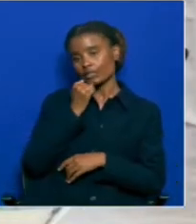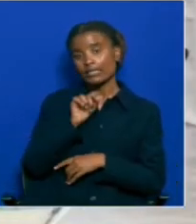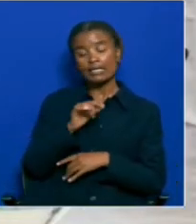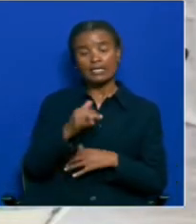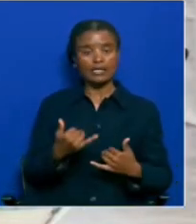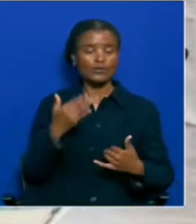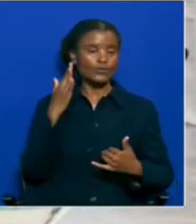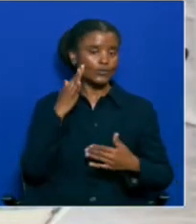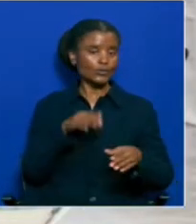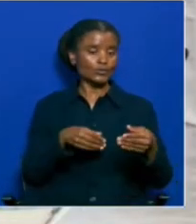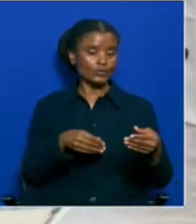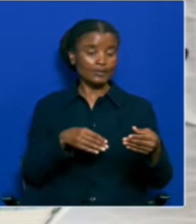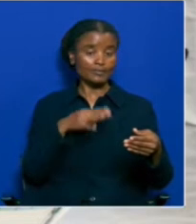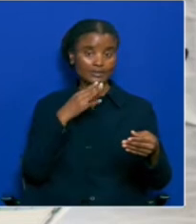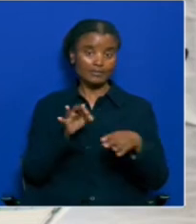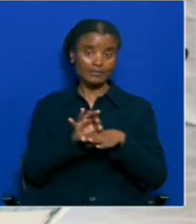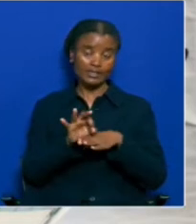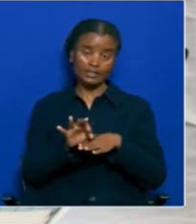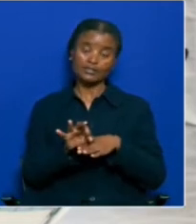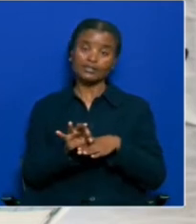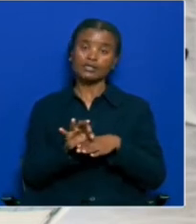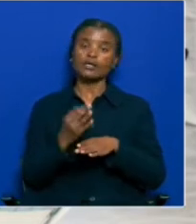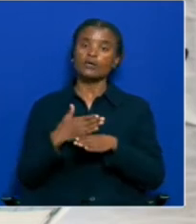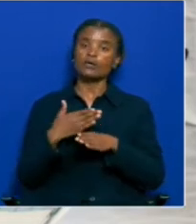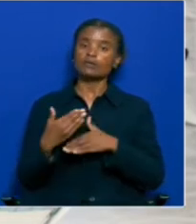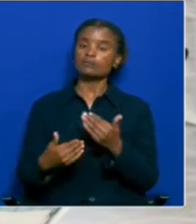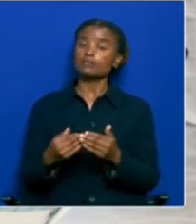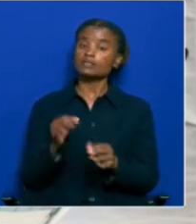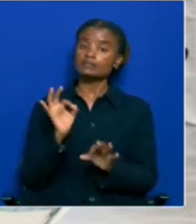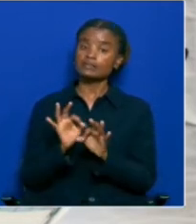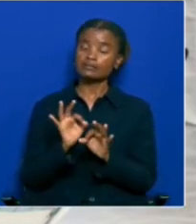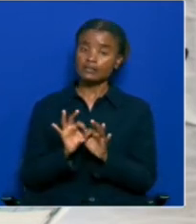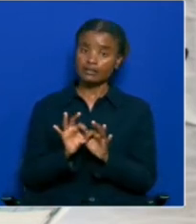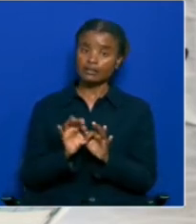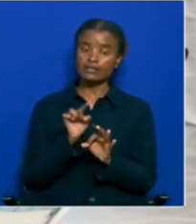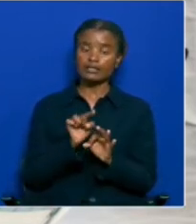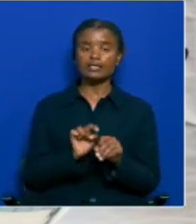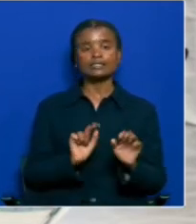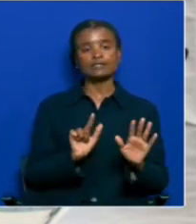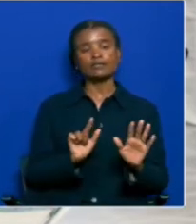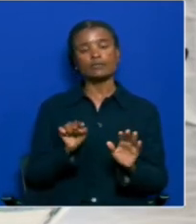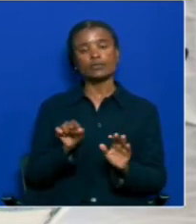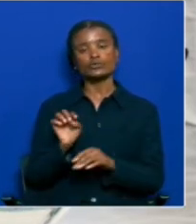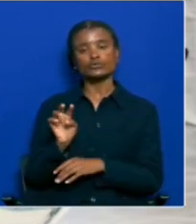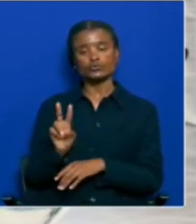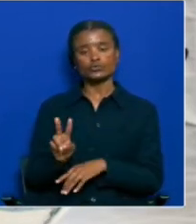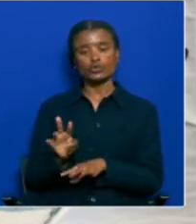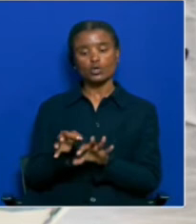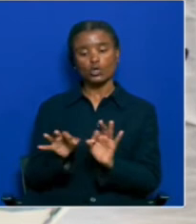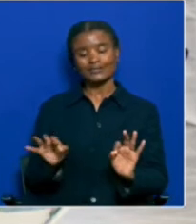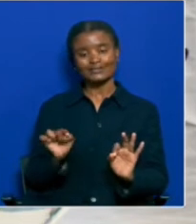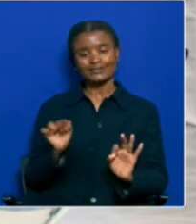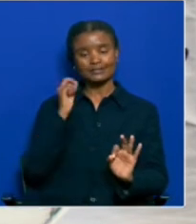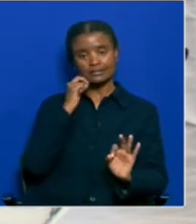a planned operation and it specifies strictly, clause 7.2, the process that must be followed, and